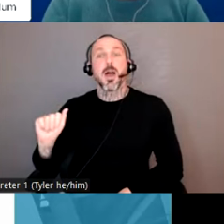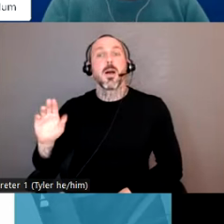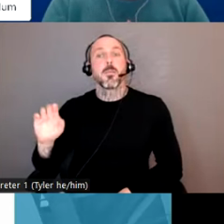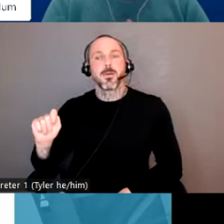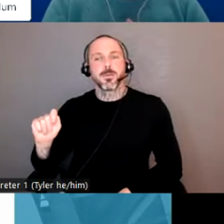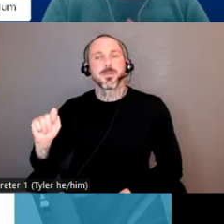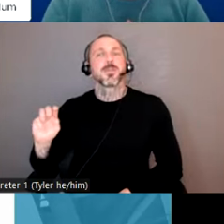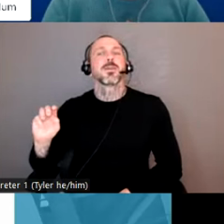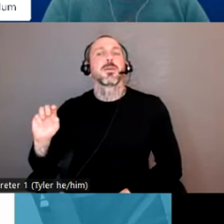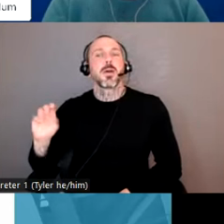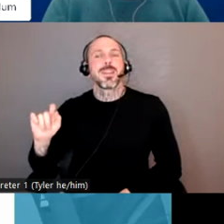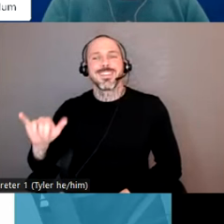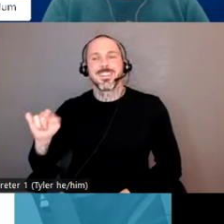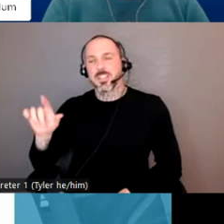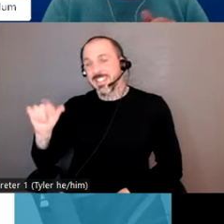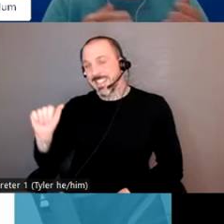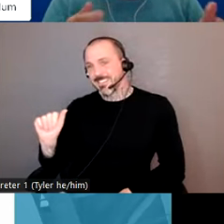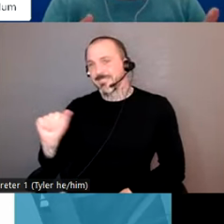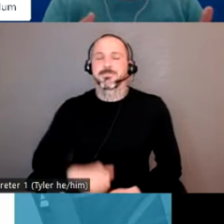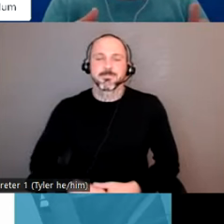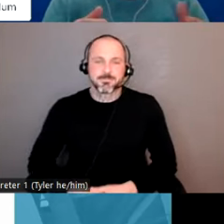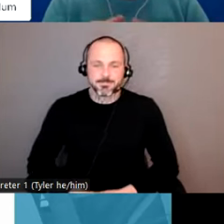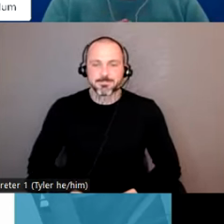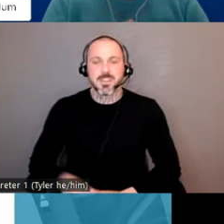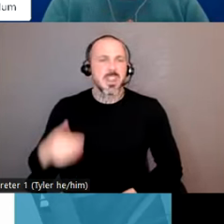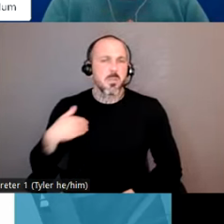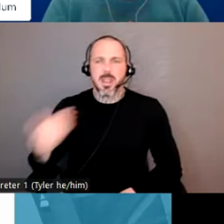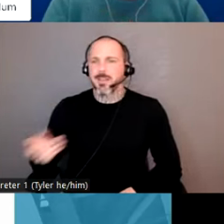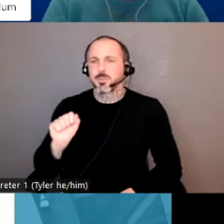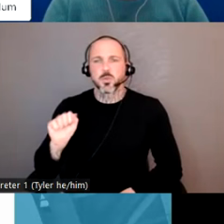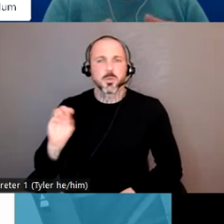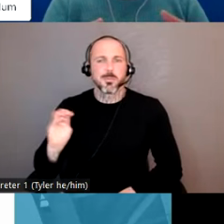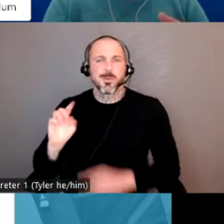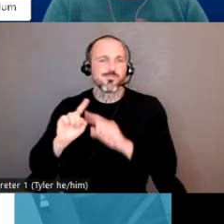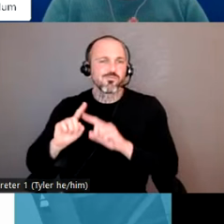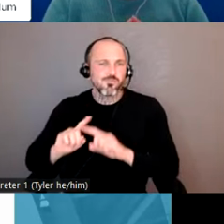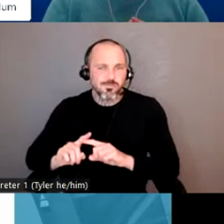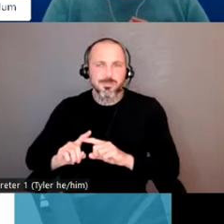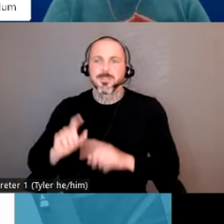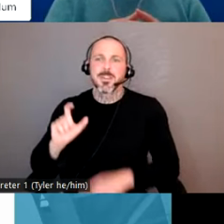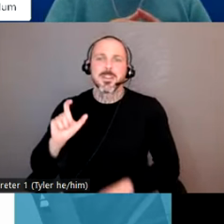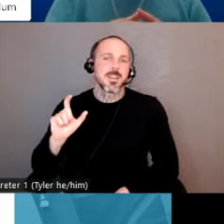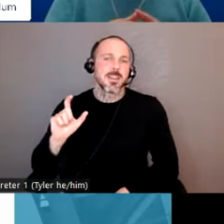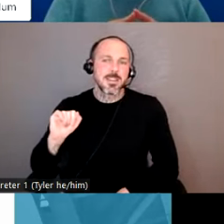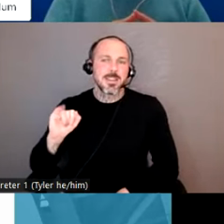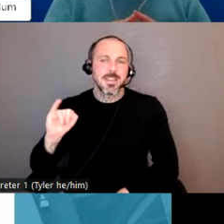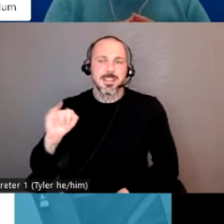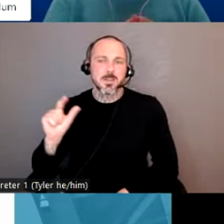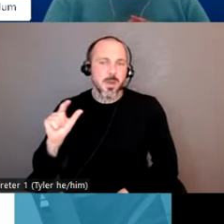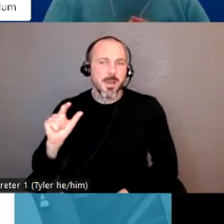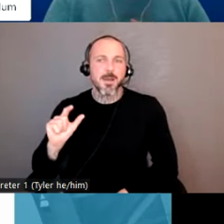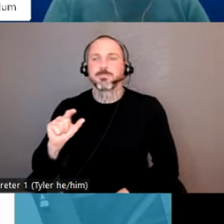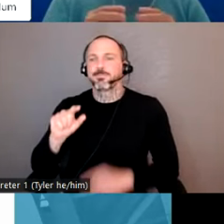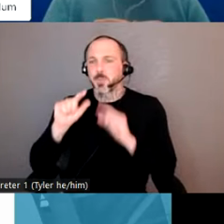media channels, Reddit, Instagram, X, formerly Twitter, Facebook, and our YouTube channel,